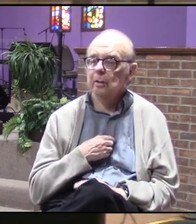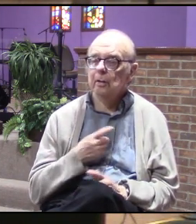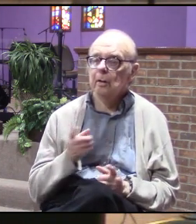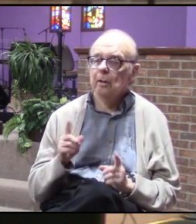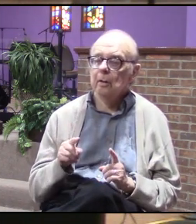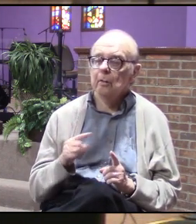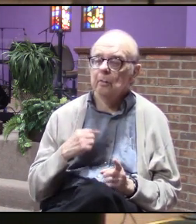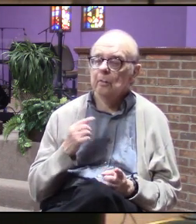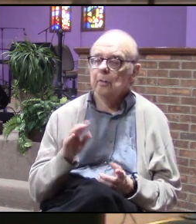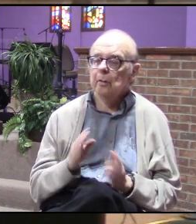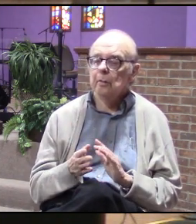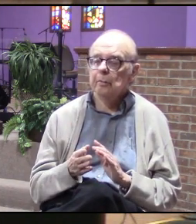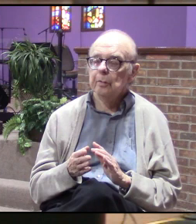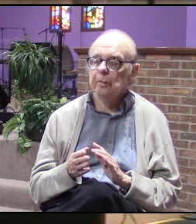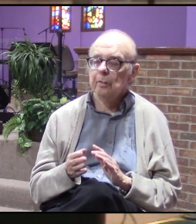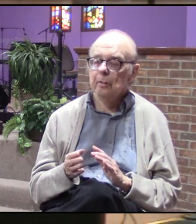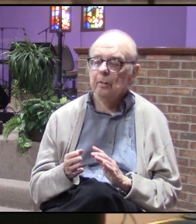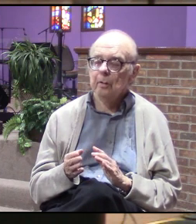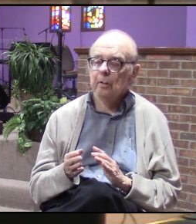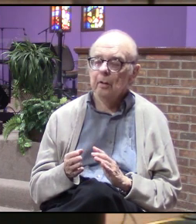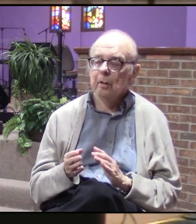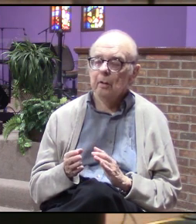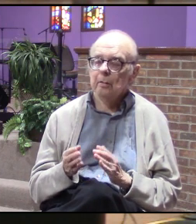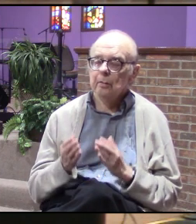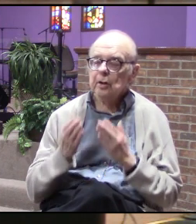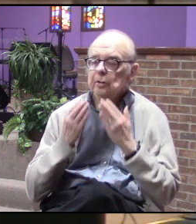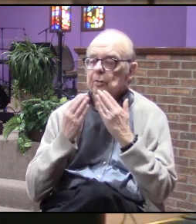when we become this gratitude.